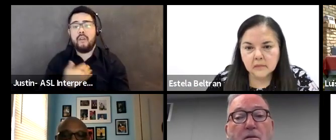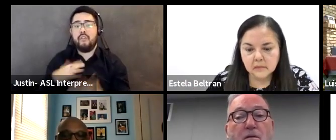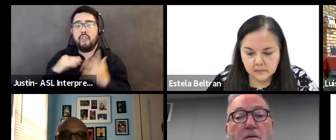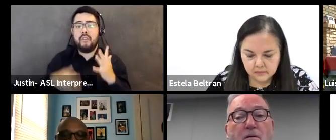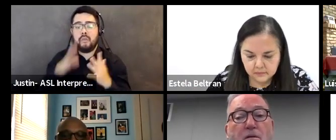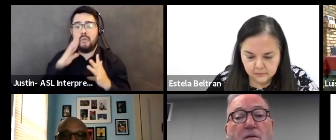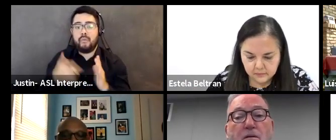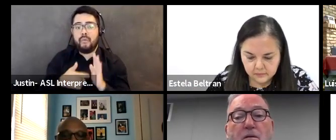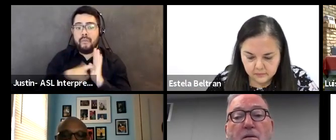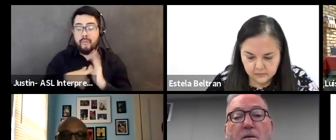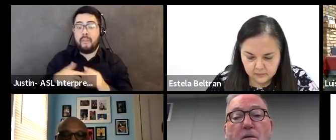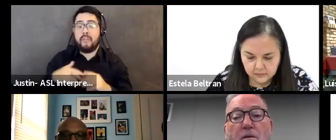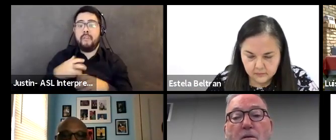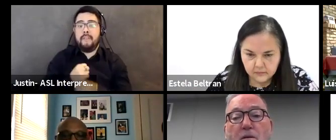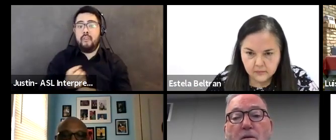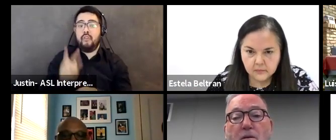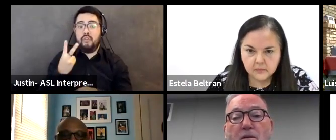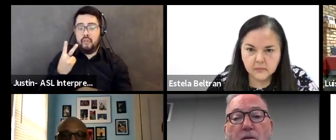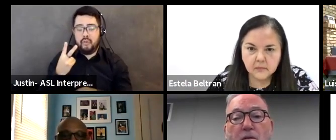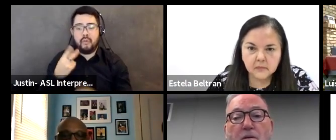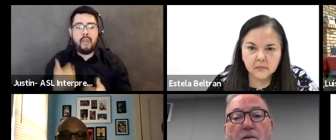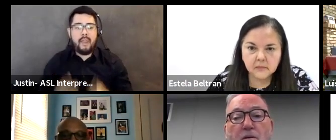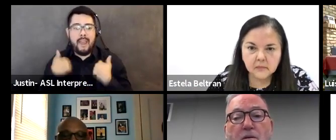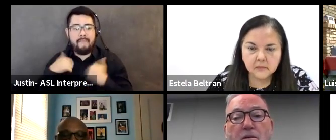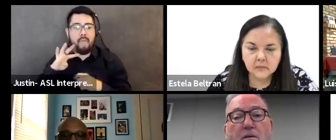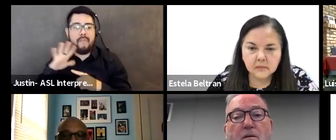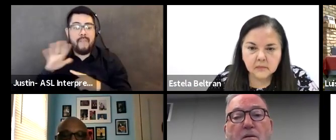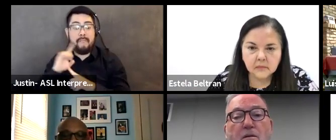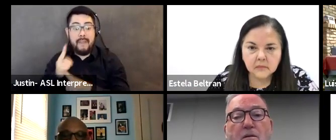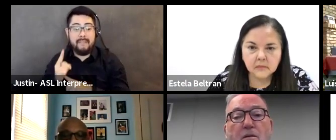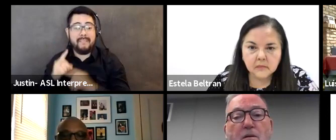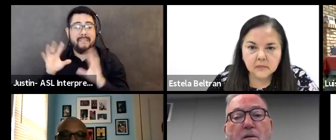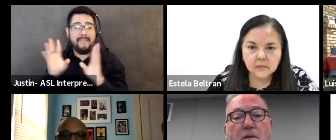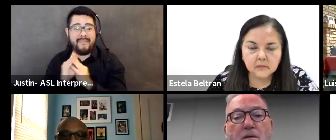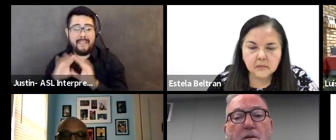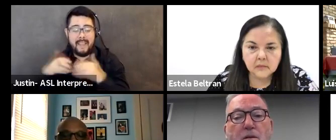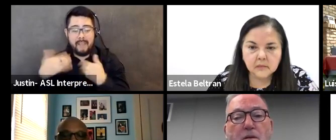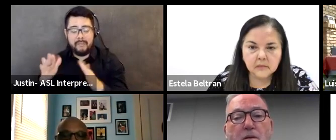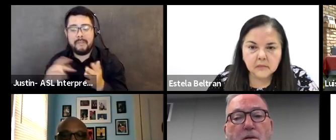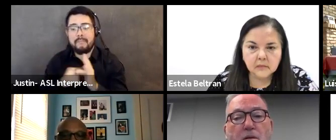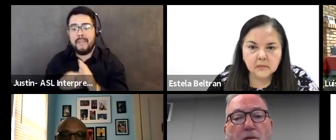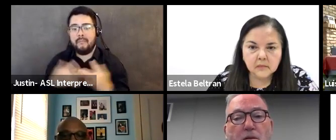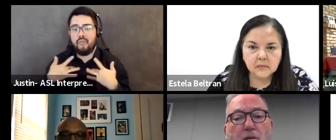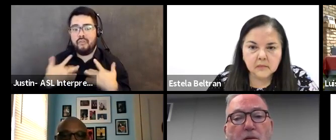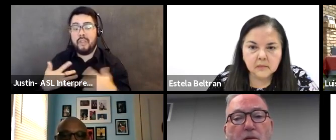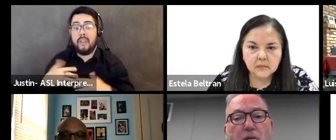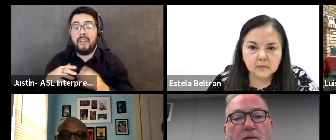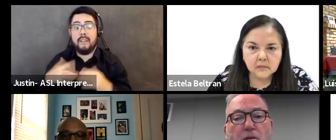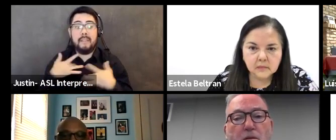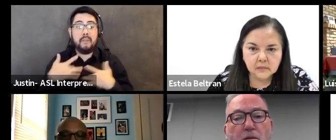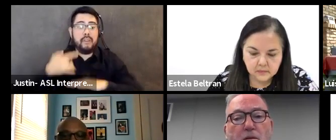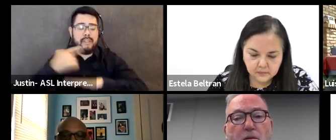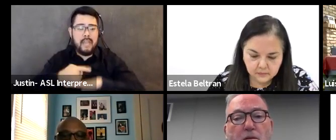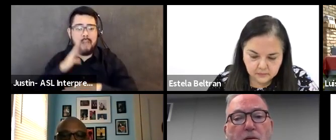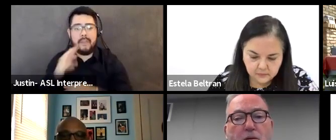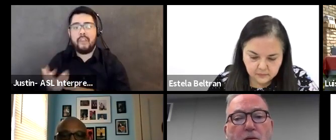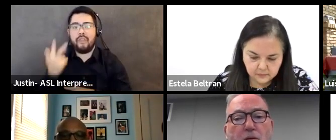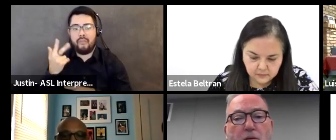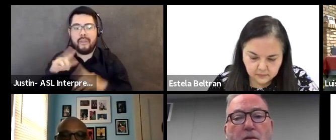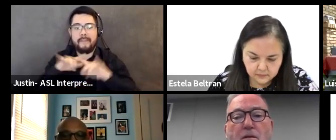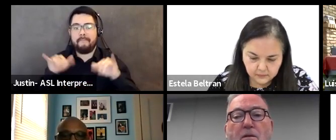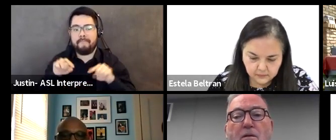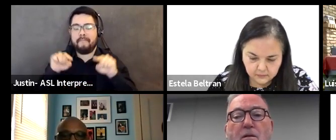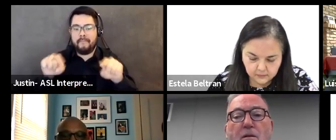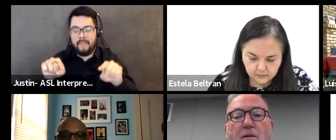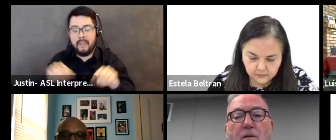lessons in a small group setting for each class they have every week which means a typical day will have three synchronous classes the balance of learning will be self-paced